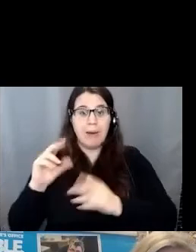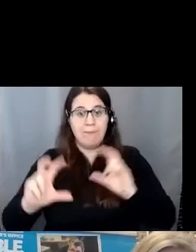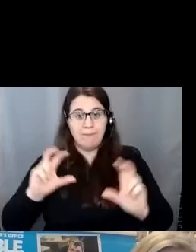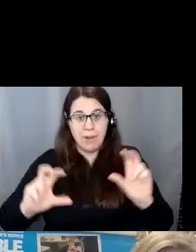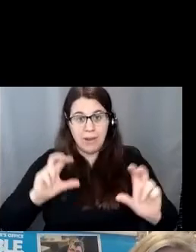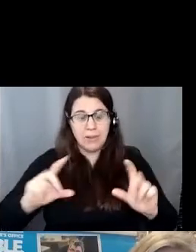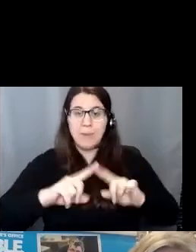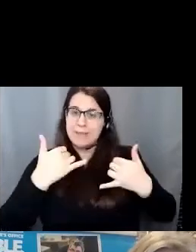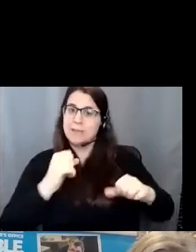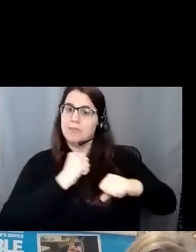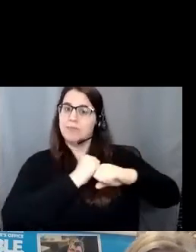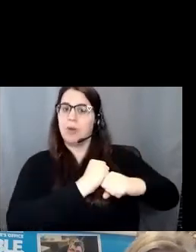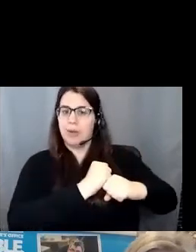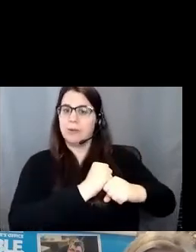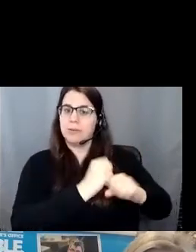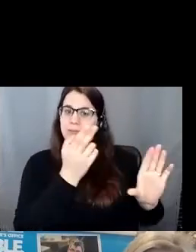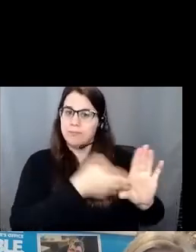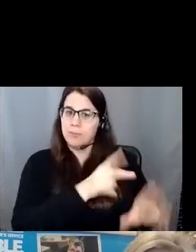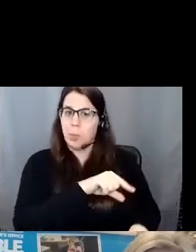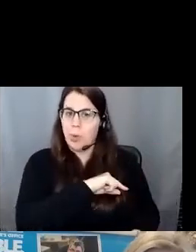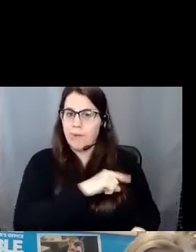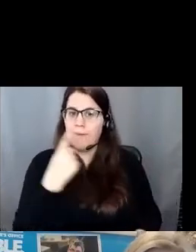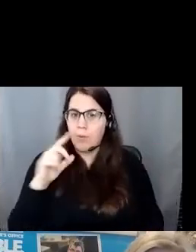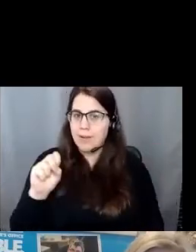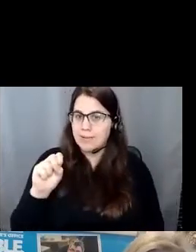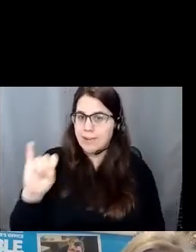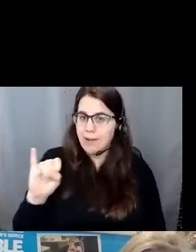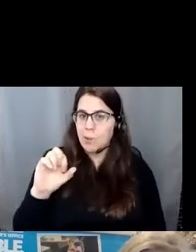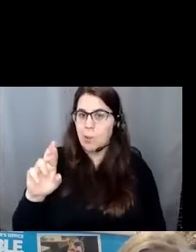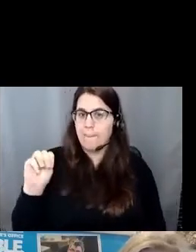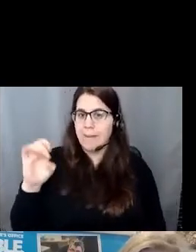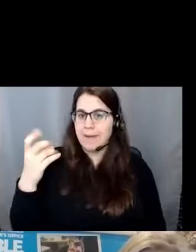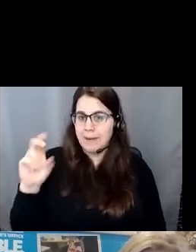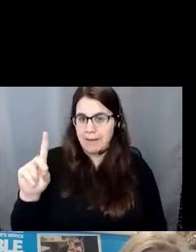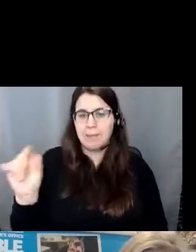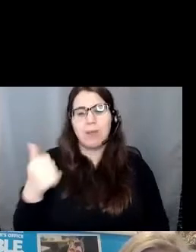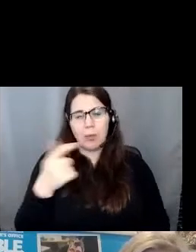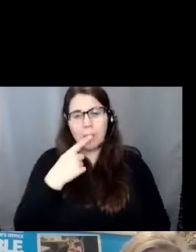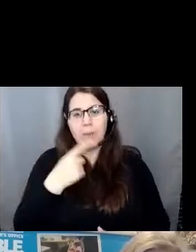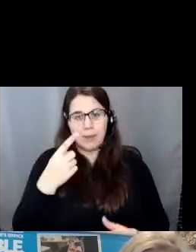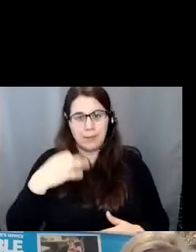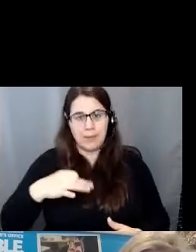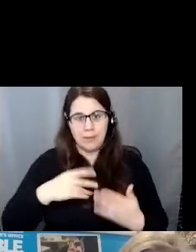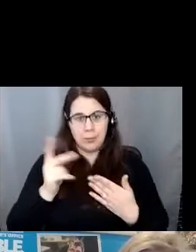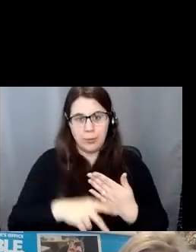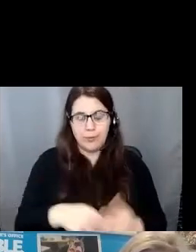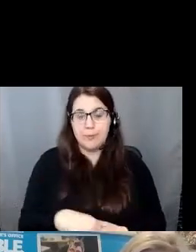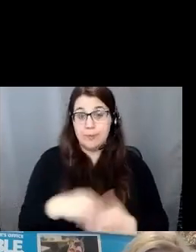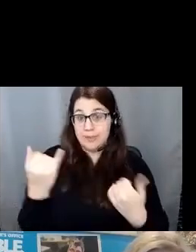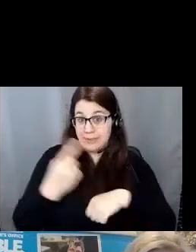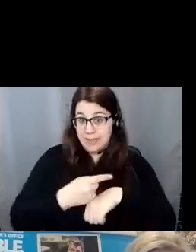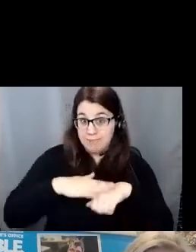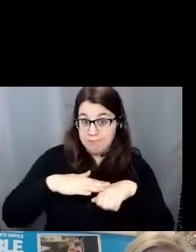benefit programs such as SSI and Medicaid. During today's workshop, we will start off with a brief overview of